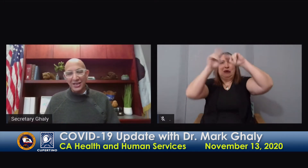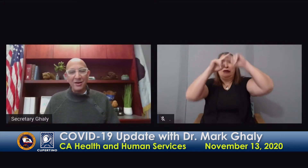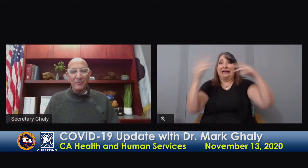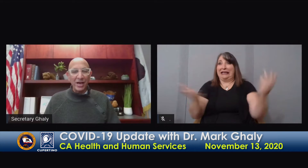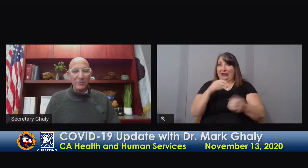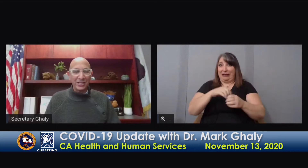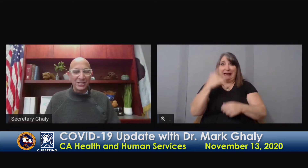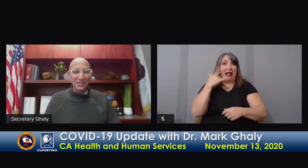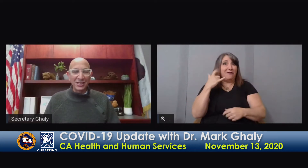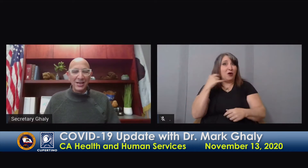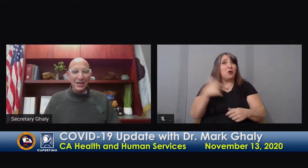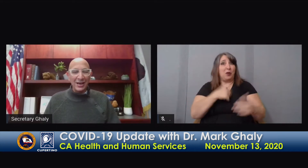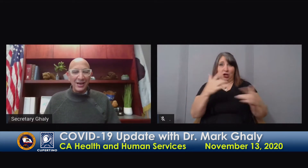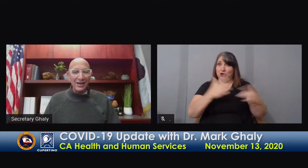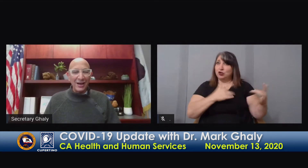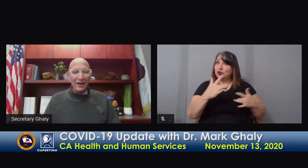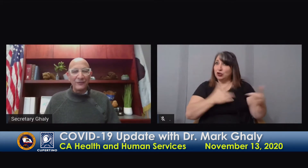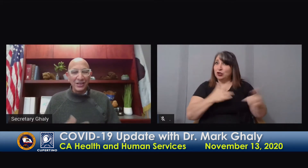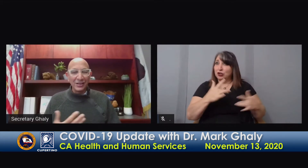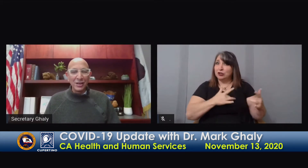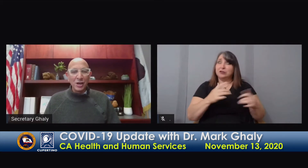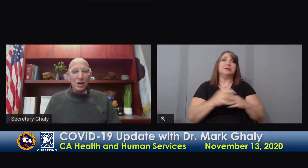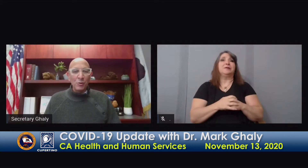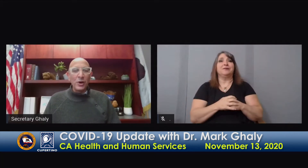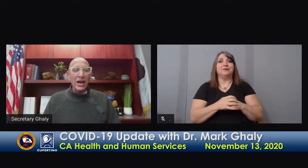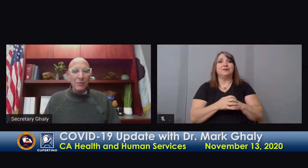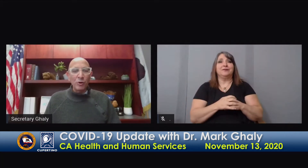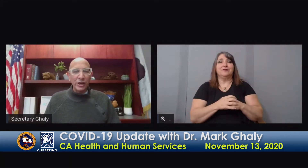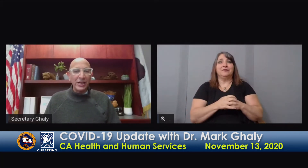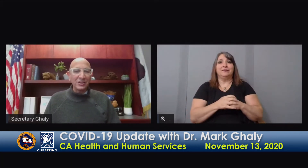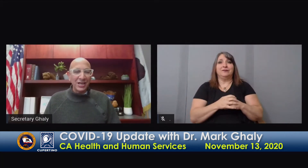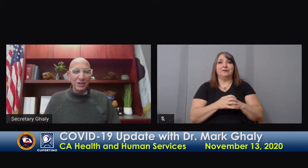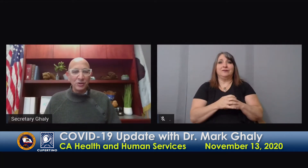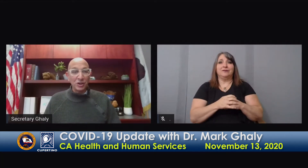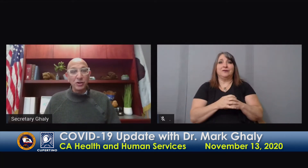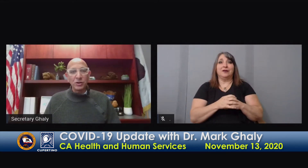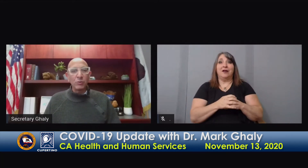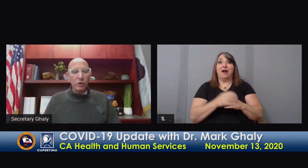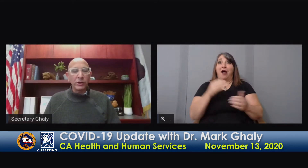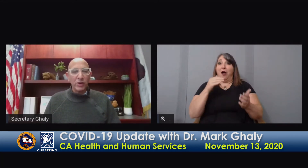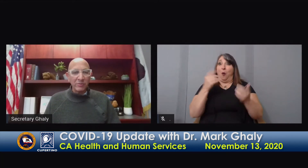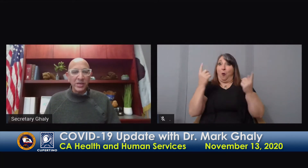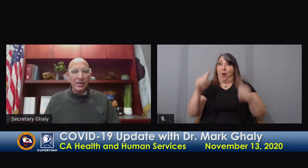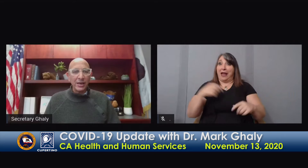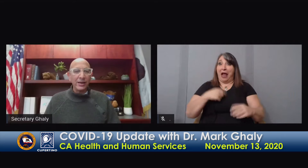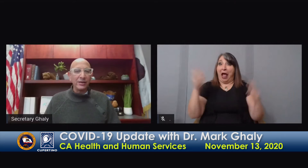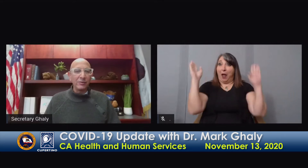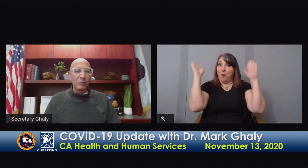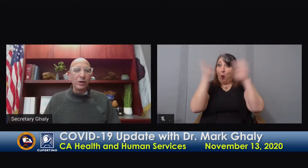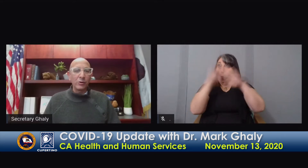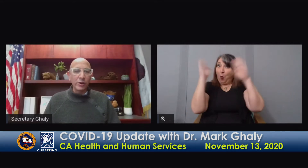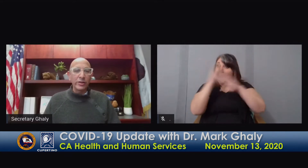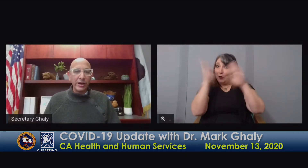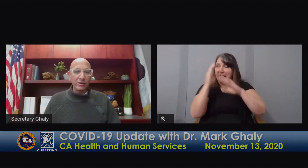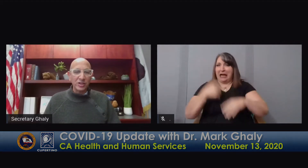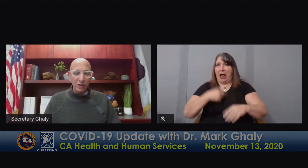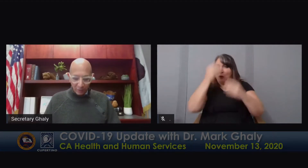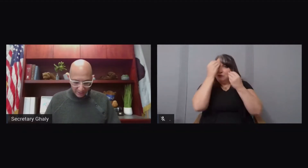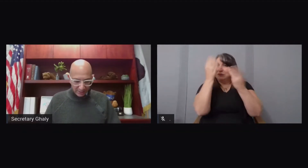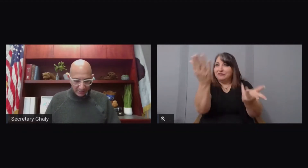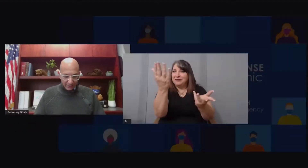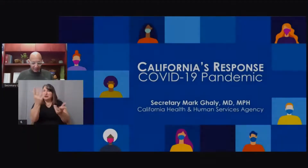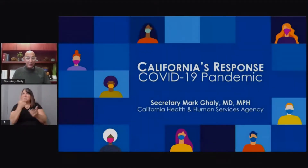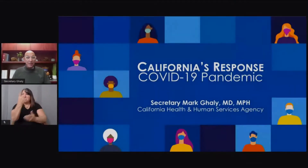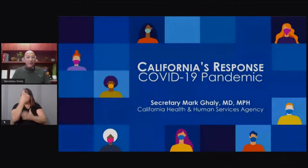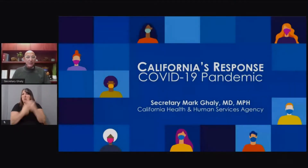And as I say to my patients often, when I'm worried, I'll tell you so you can worry with me, and we're there.